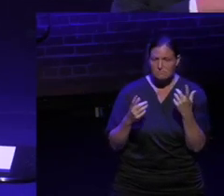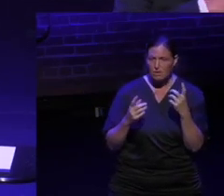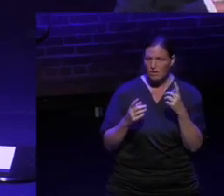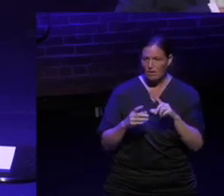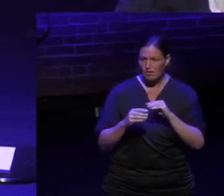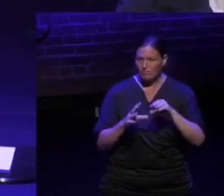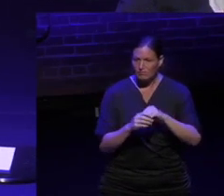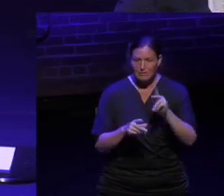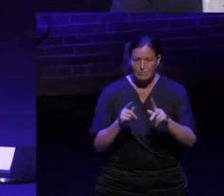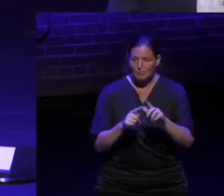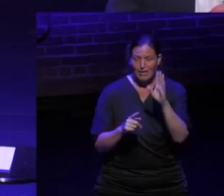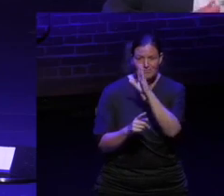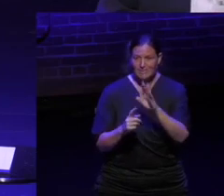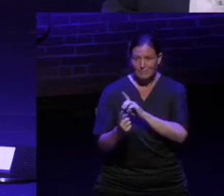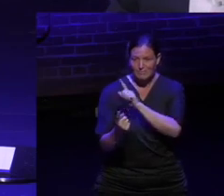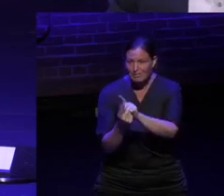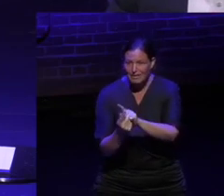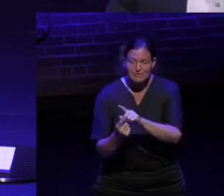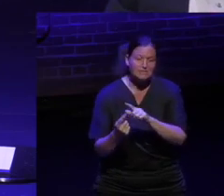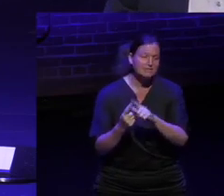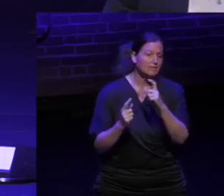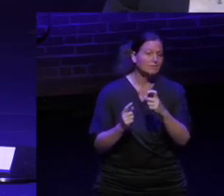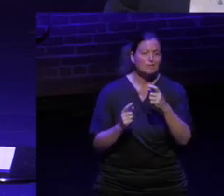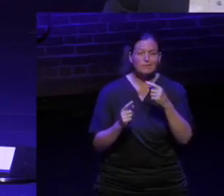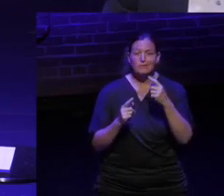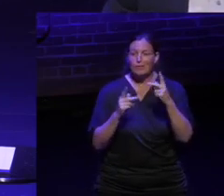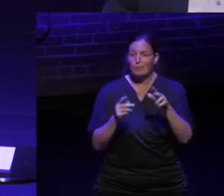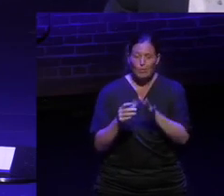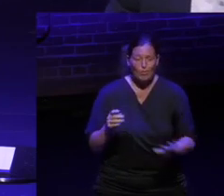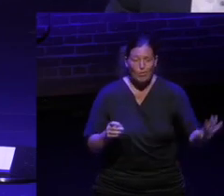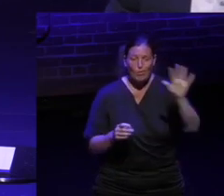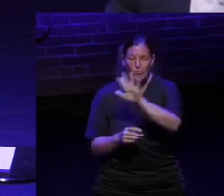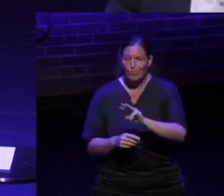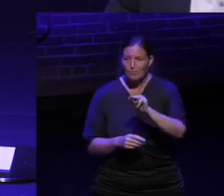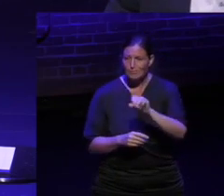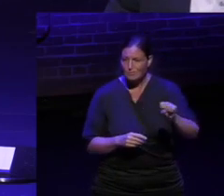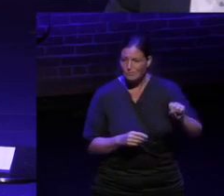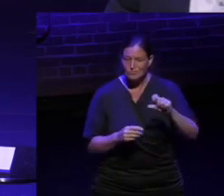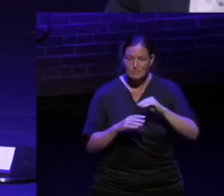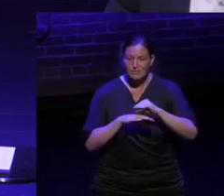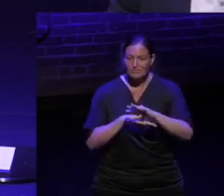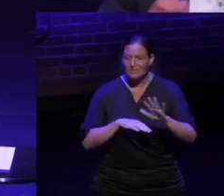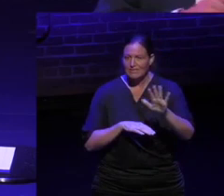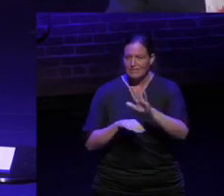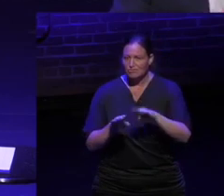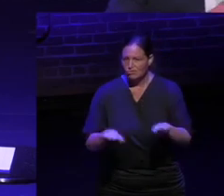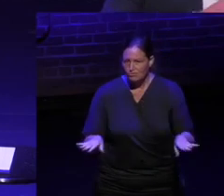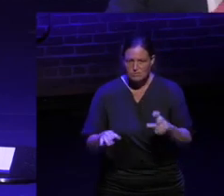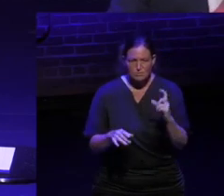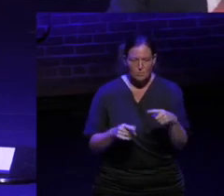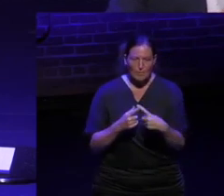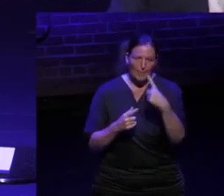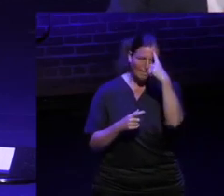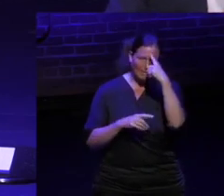in people I've never even met, my neighbors from across the state, and the successes of their children. So it's not a specific mindset towards